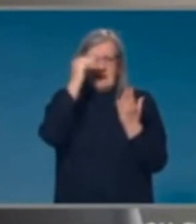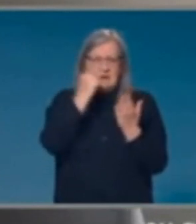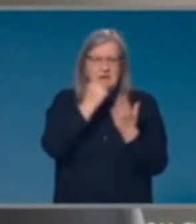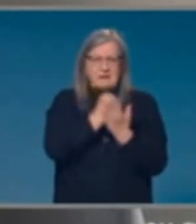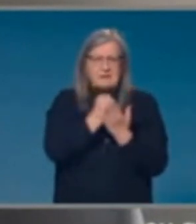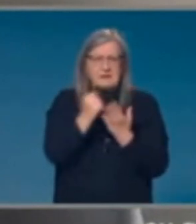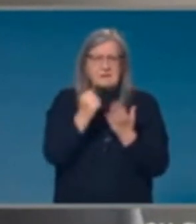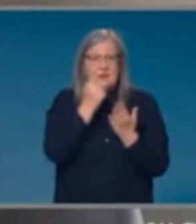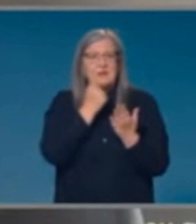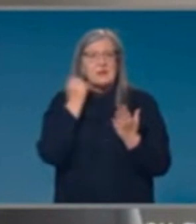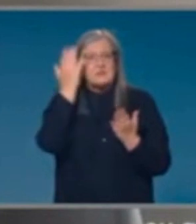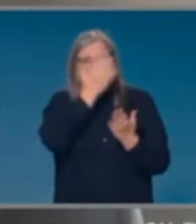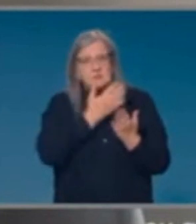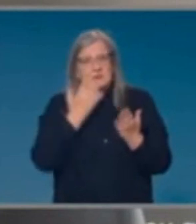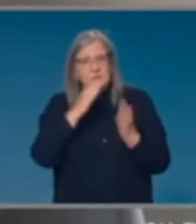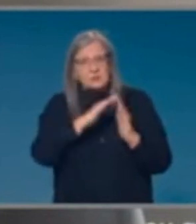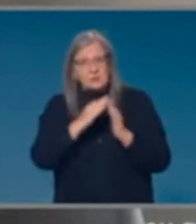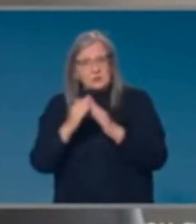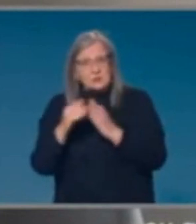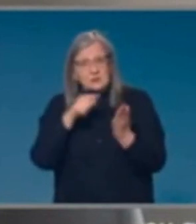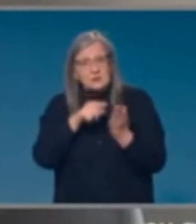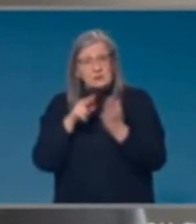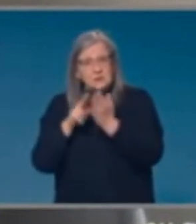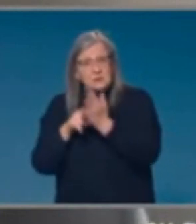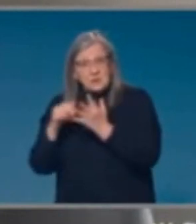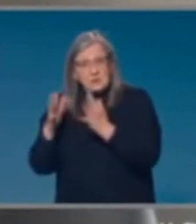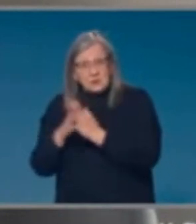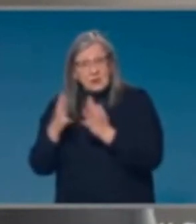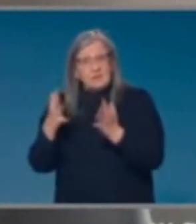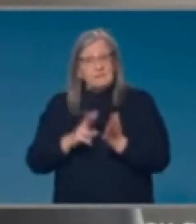Indigenous communities in New South Wales and Victoria and the